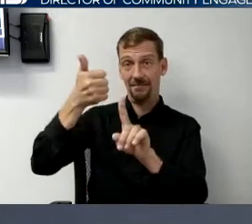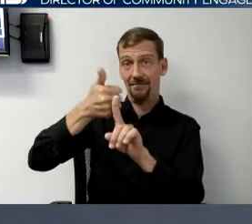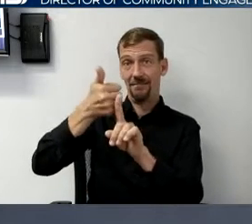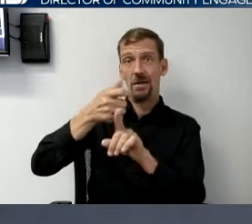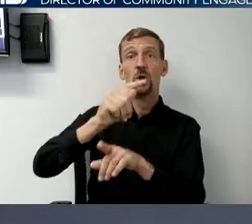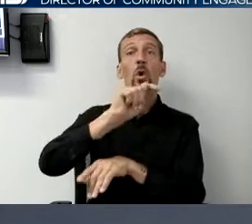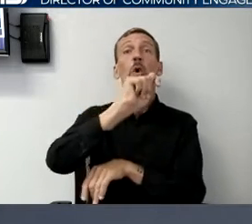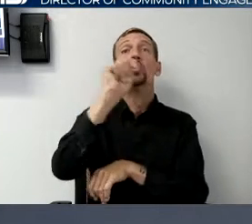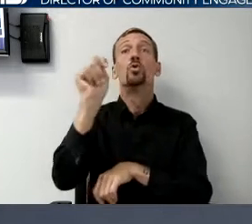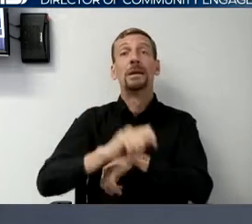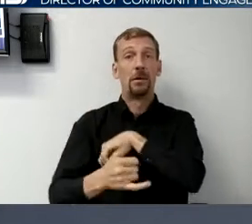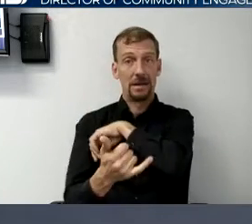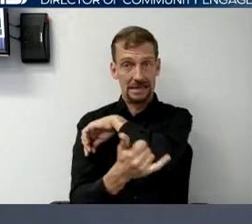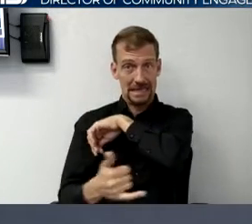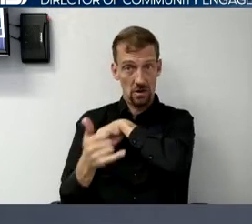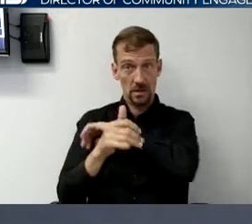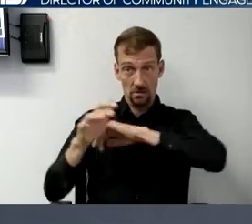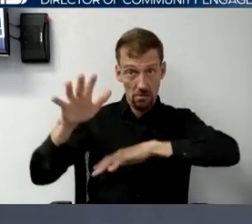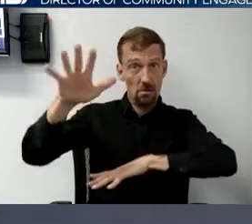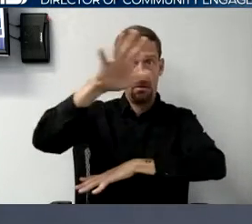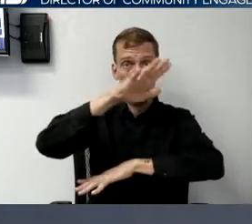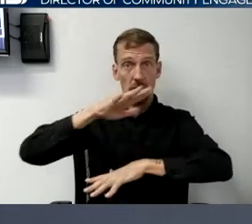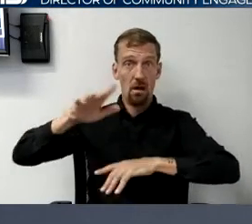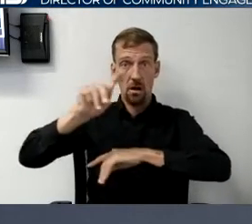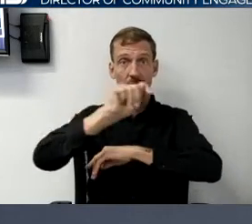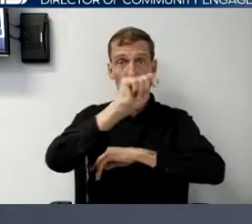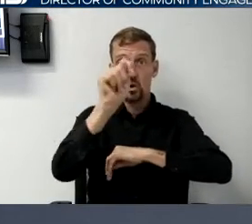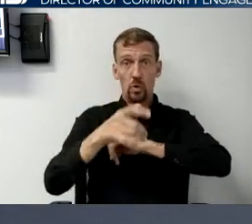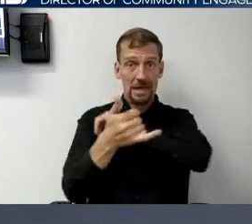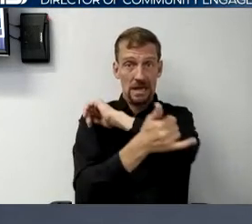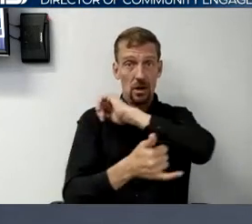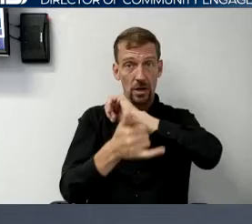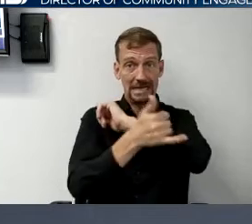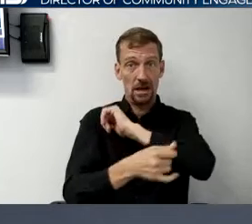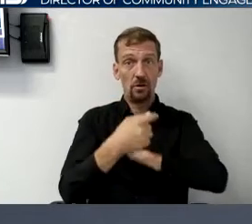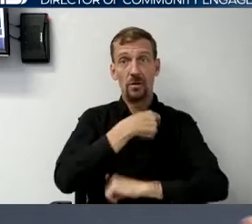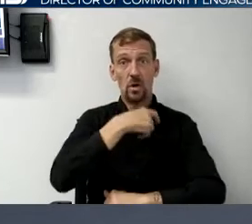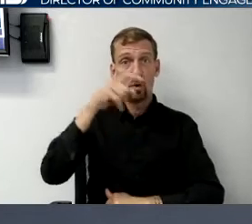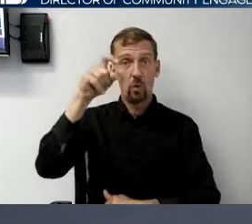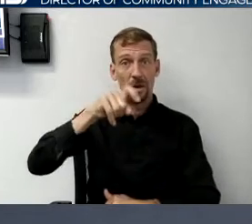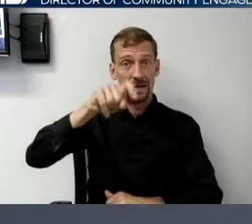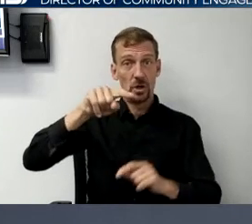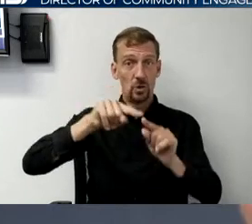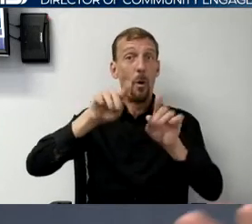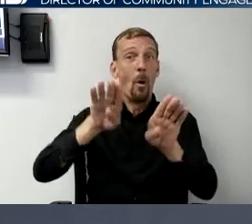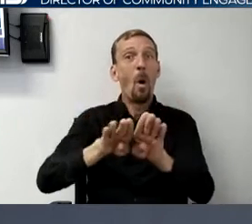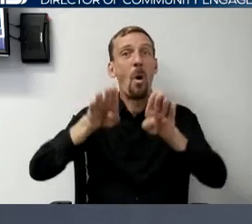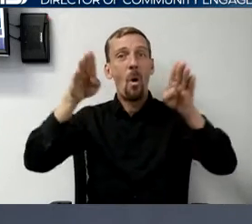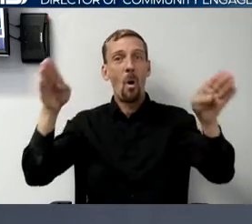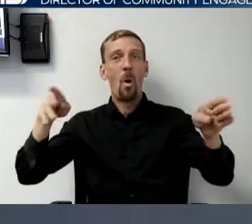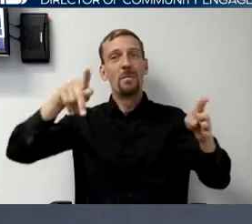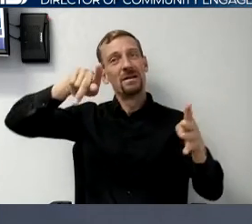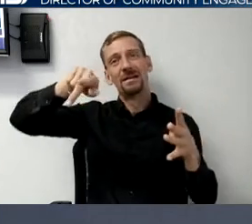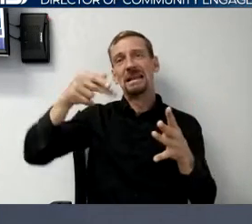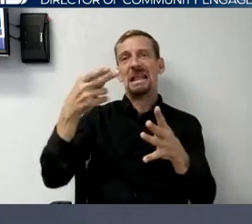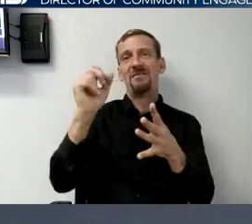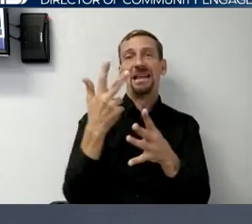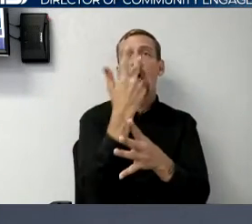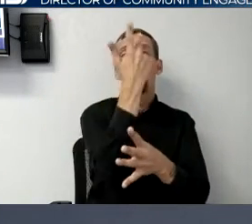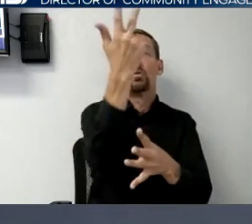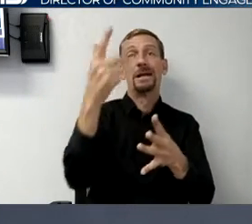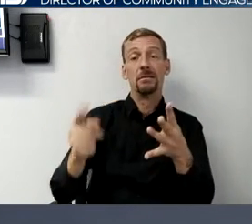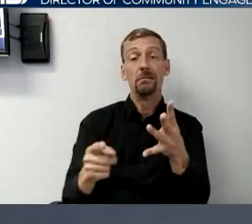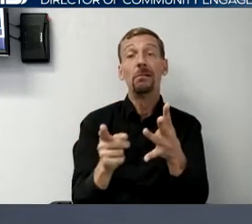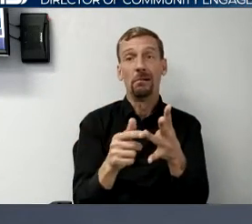for Tulare County, throughout the entire county, to be able to open back up and go back to what was phase 3, which